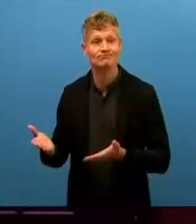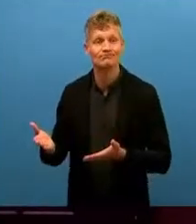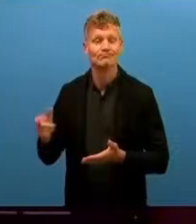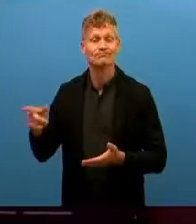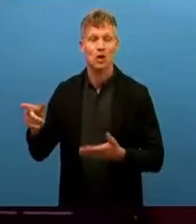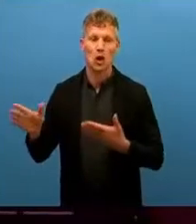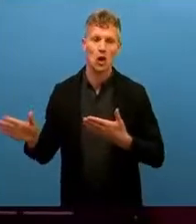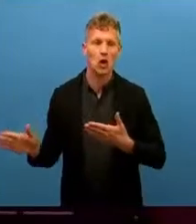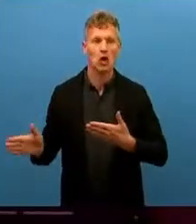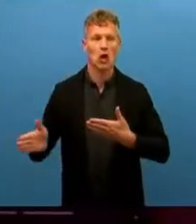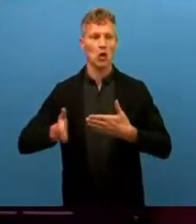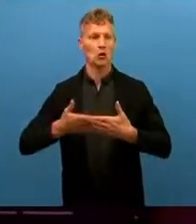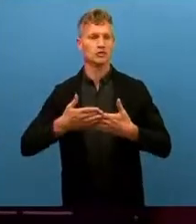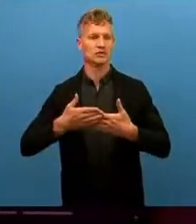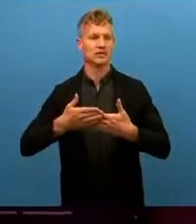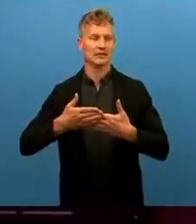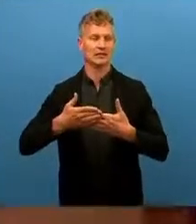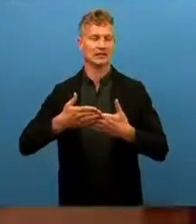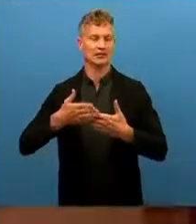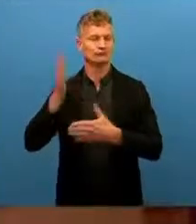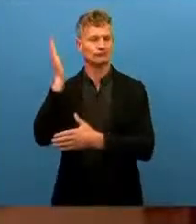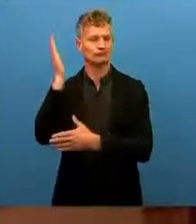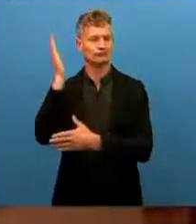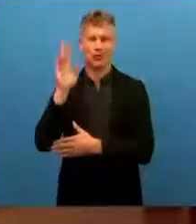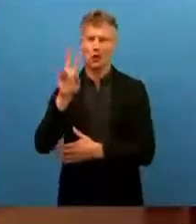in 2 minutes or less.